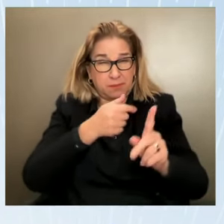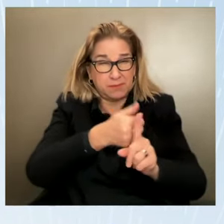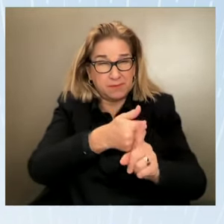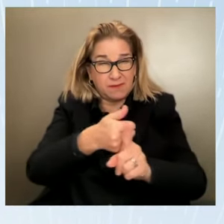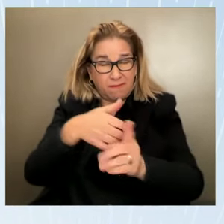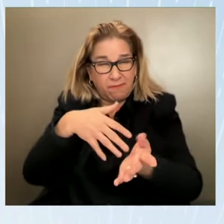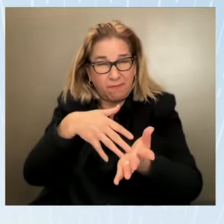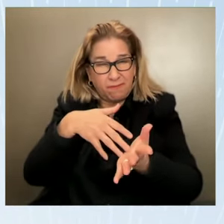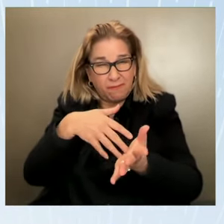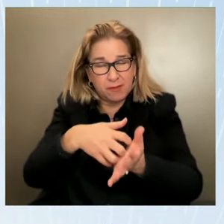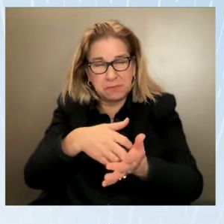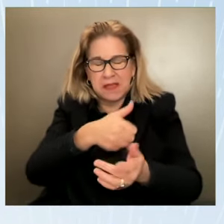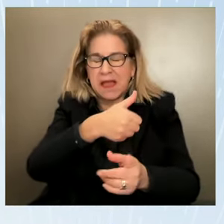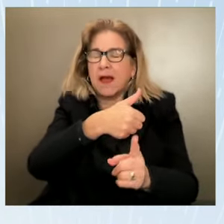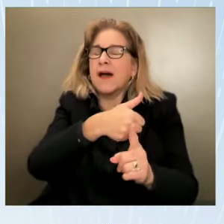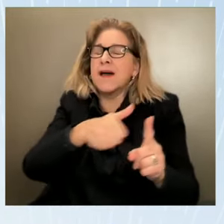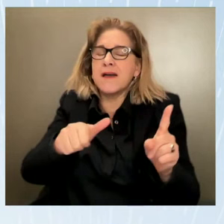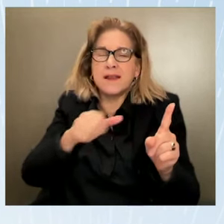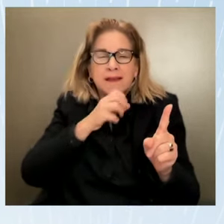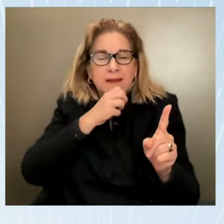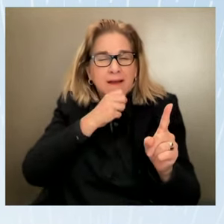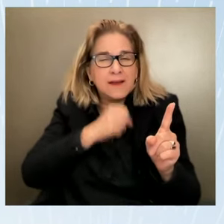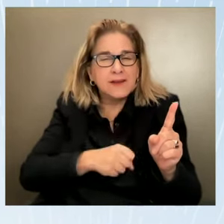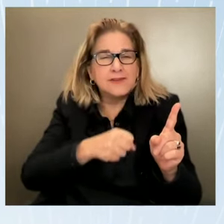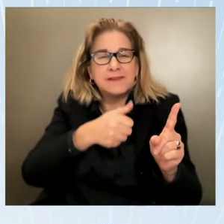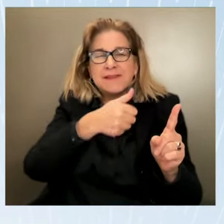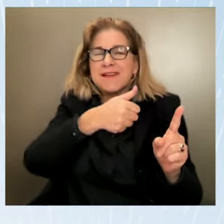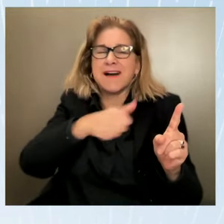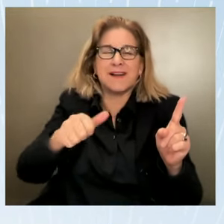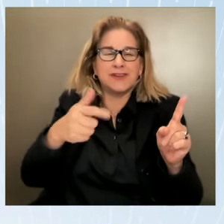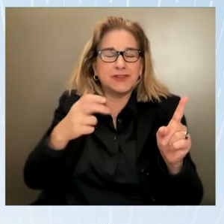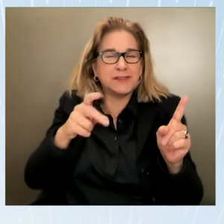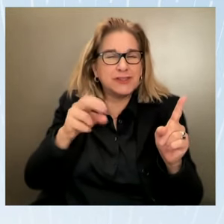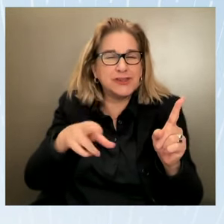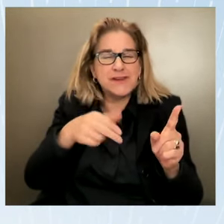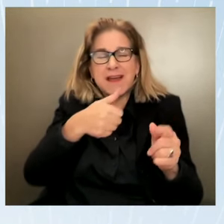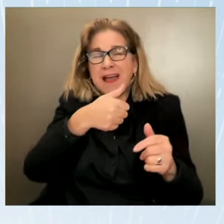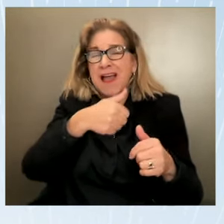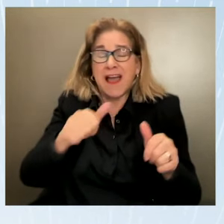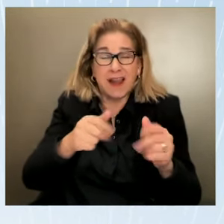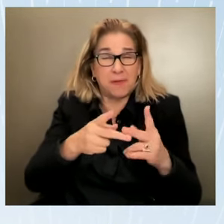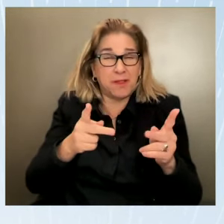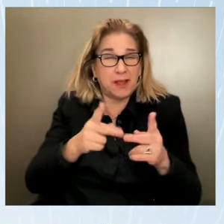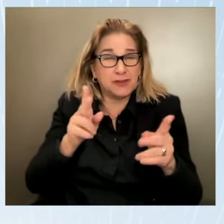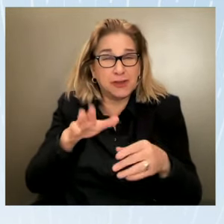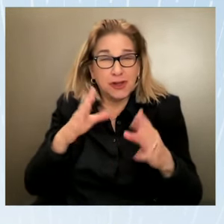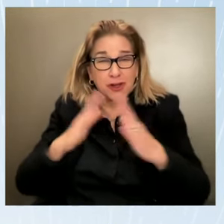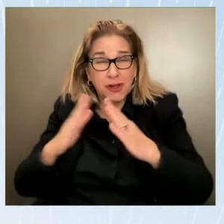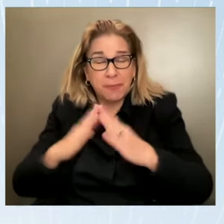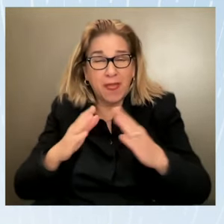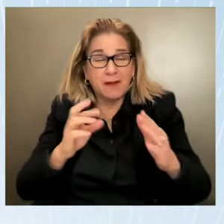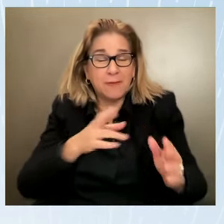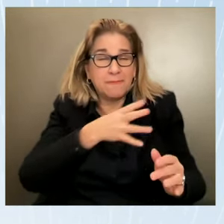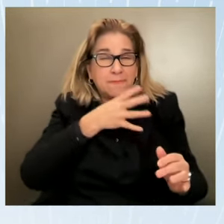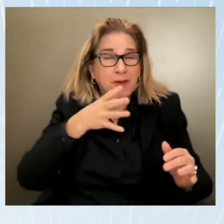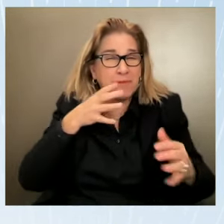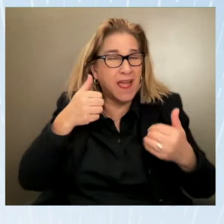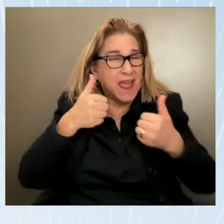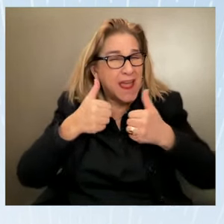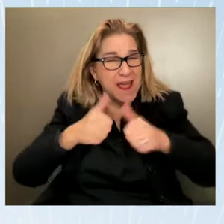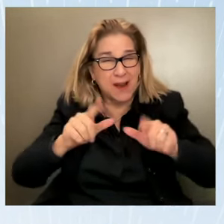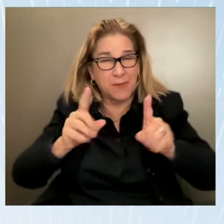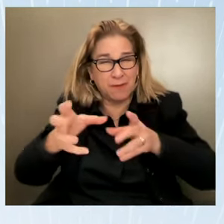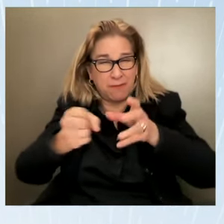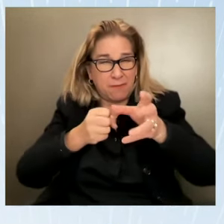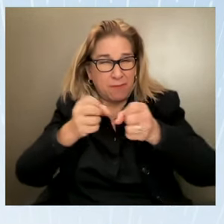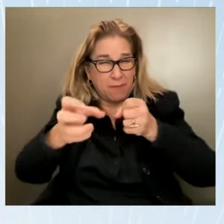and rural areas alike in the U.S. and across the globe, whose freedom and bodily autonomy are taken away from them. I also think